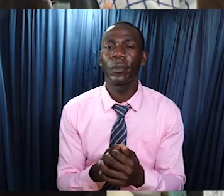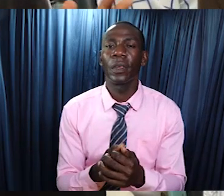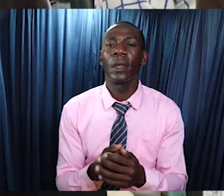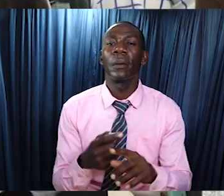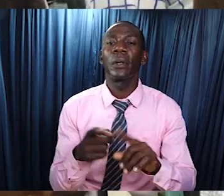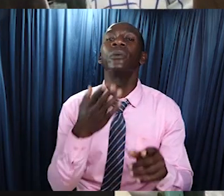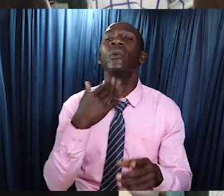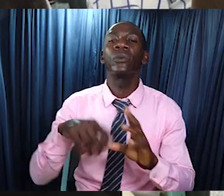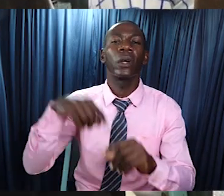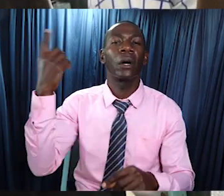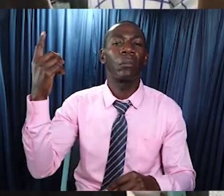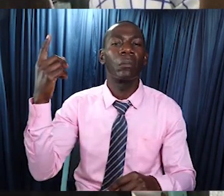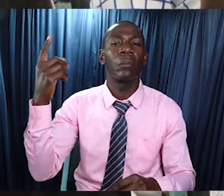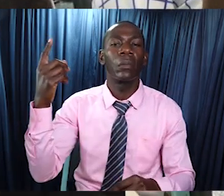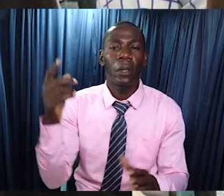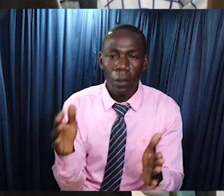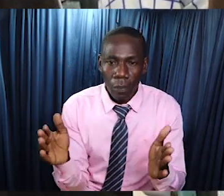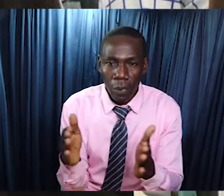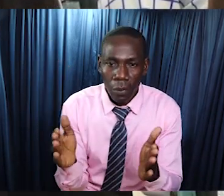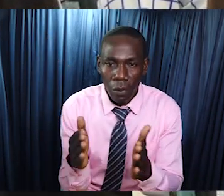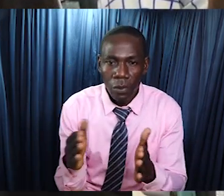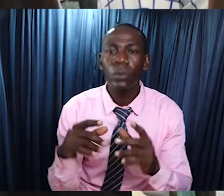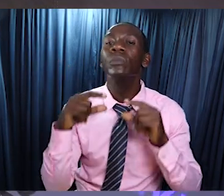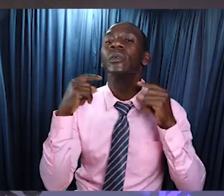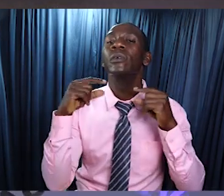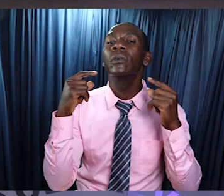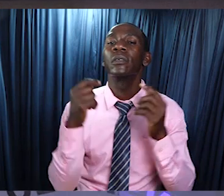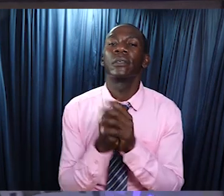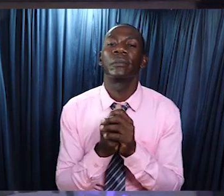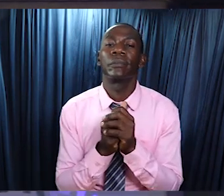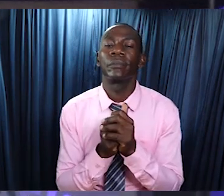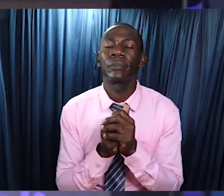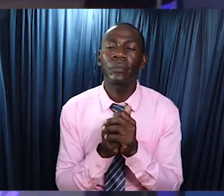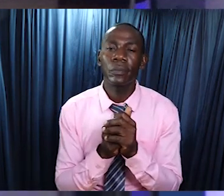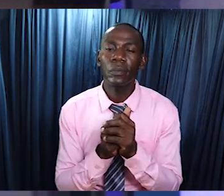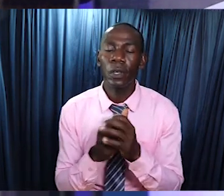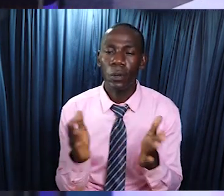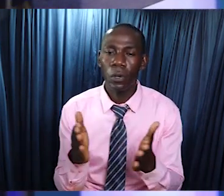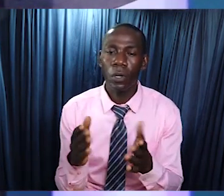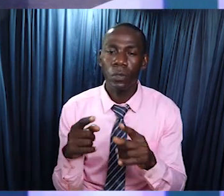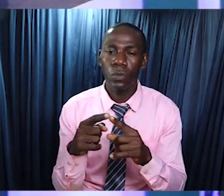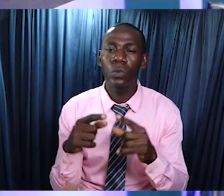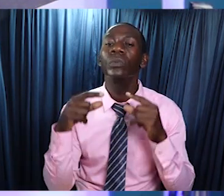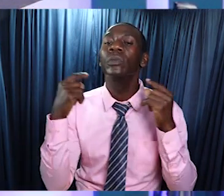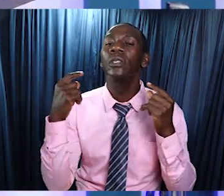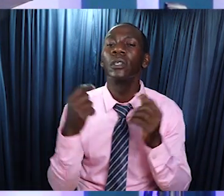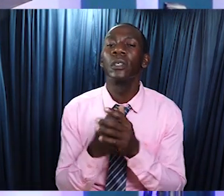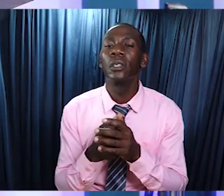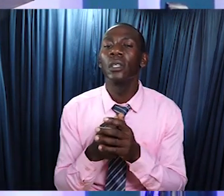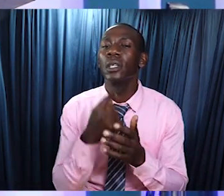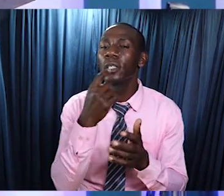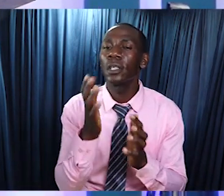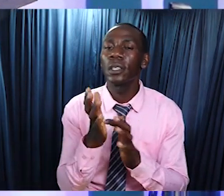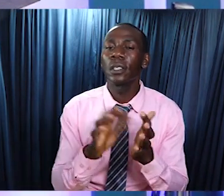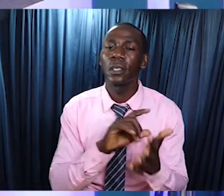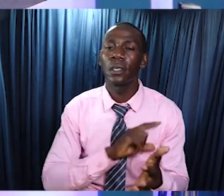Lakini ukitaka kushinda. But if you want to overcome. Uwe karibu na watu wa Mungu. Be close to the men of God. Karibu na watu wa Mungu. Close to the men of God. Anasema